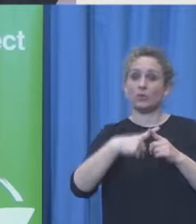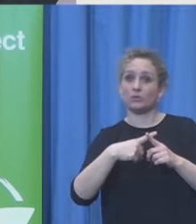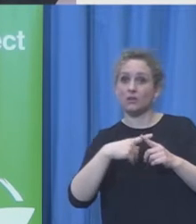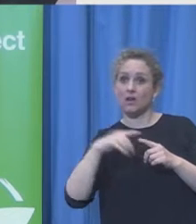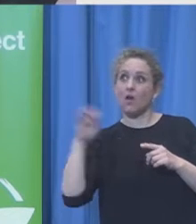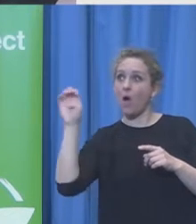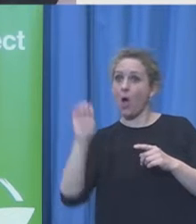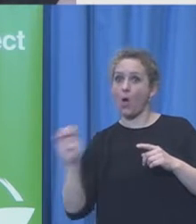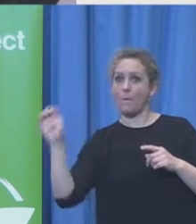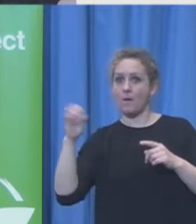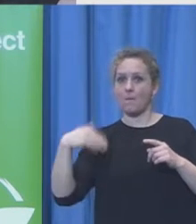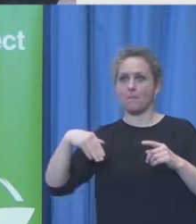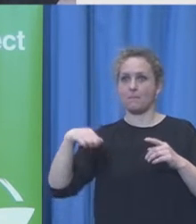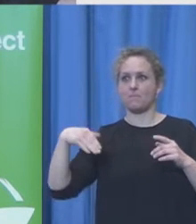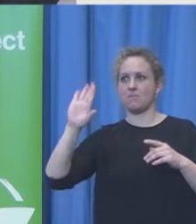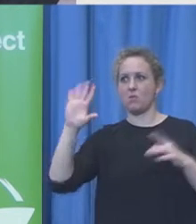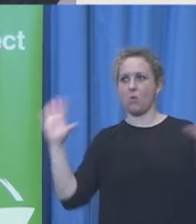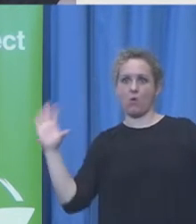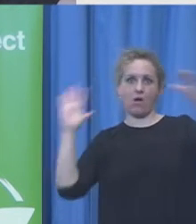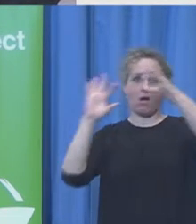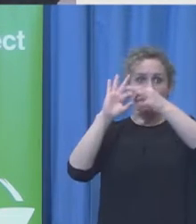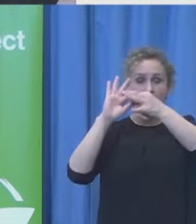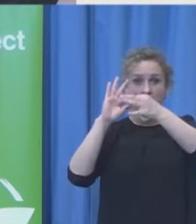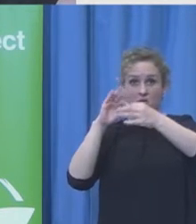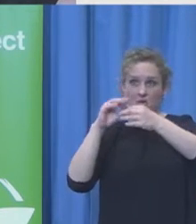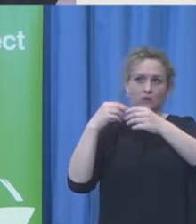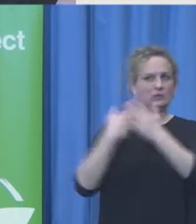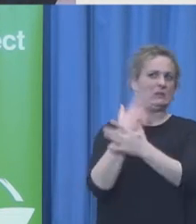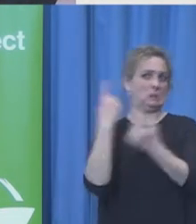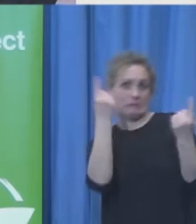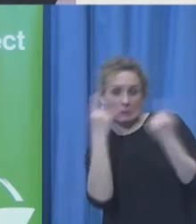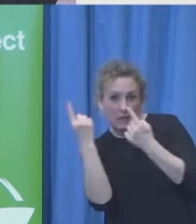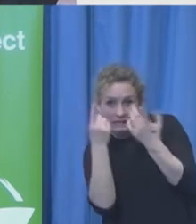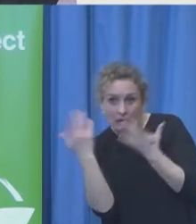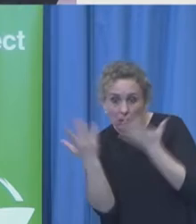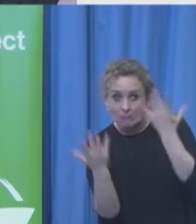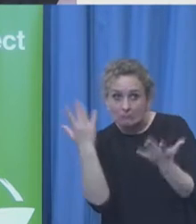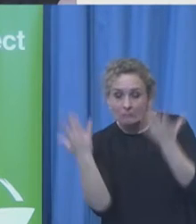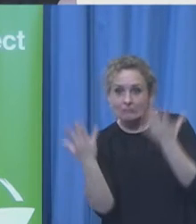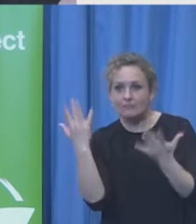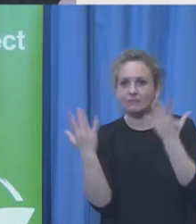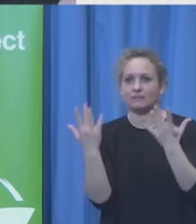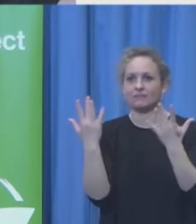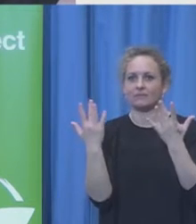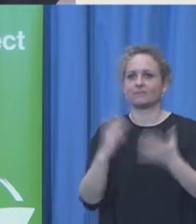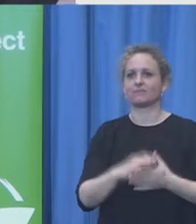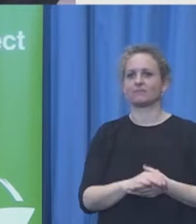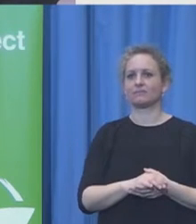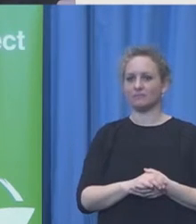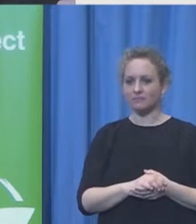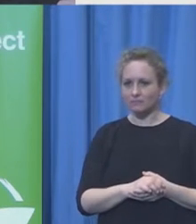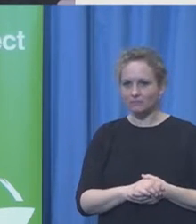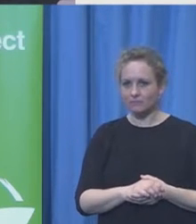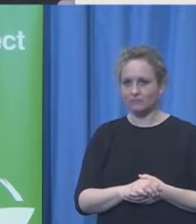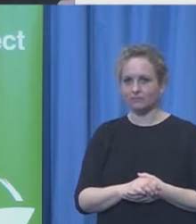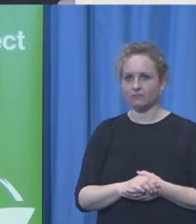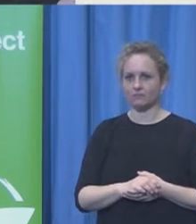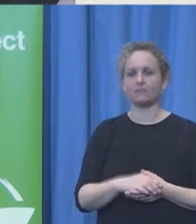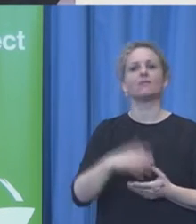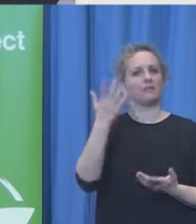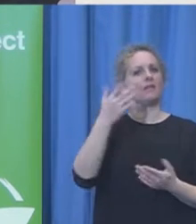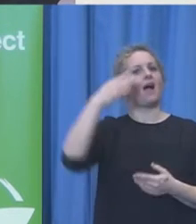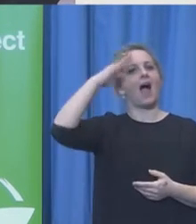as dependent as we were on England and the UK, but that said, we are still very